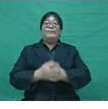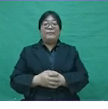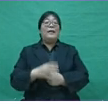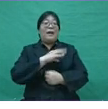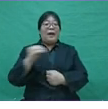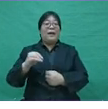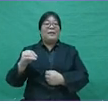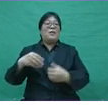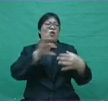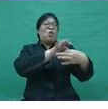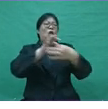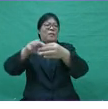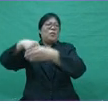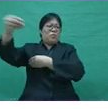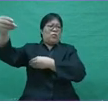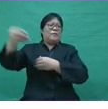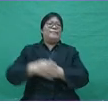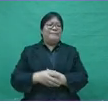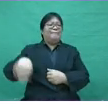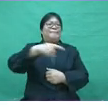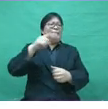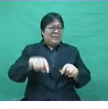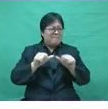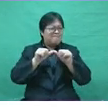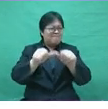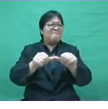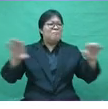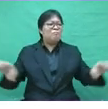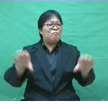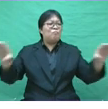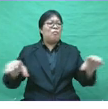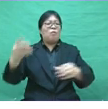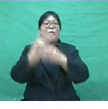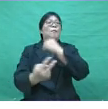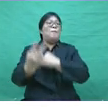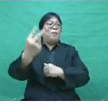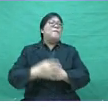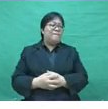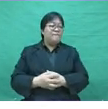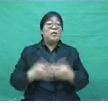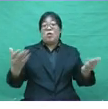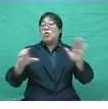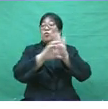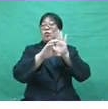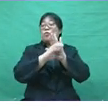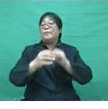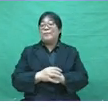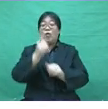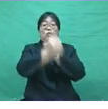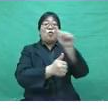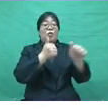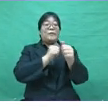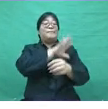external collaboration measures to consistently execute both measures. For example, automatic